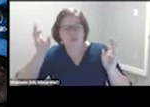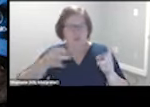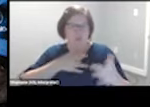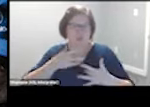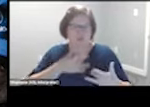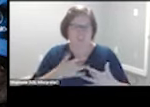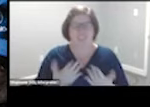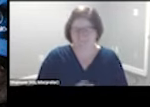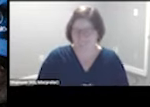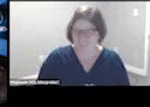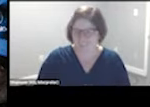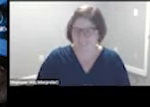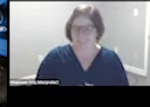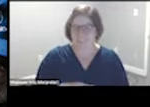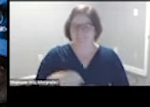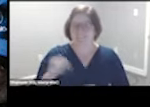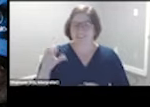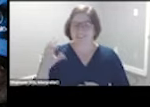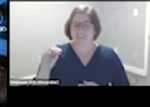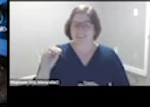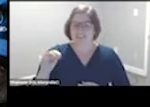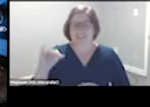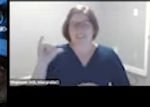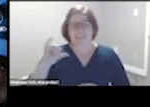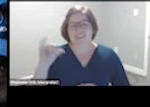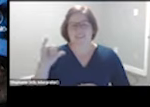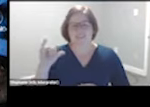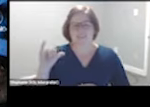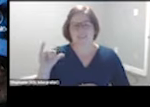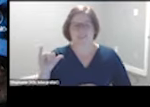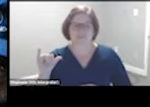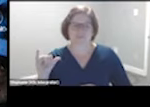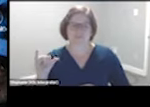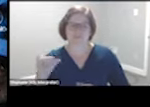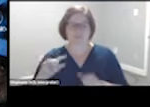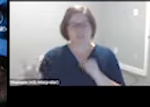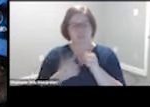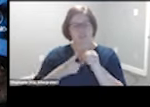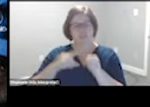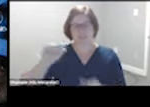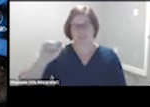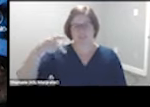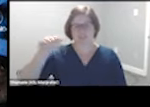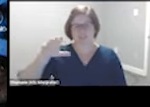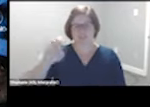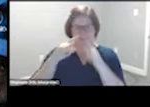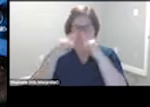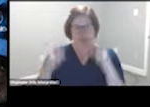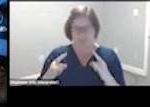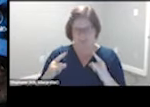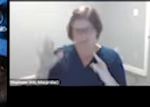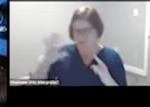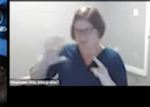it is almost like a first space camp of your life when you are 5 years old kid